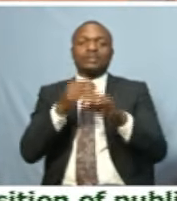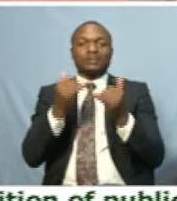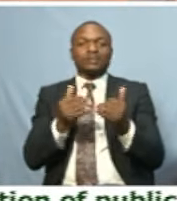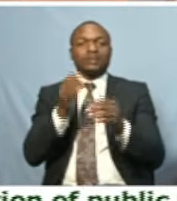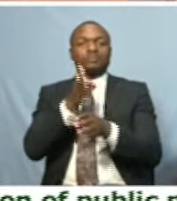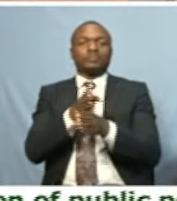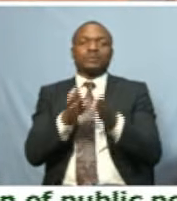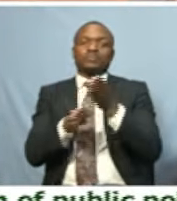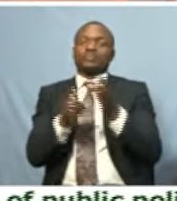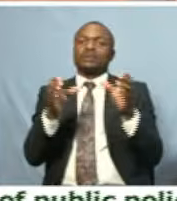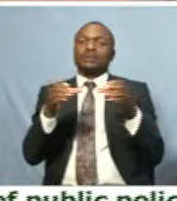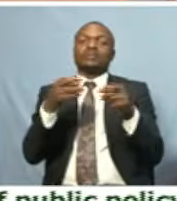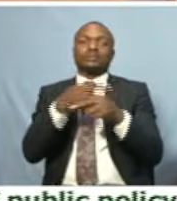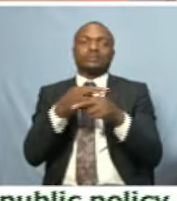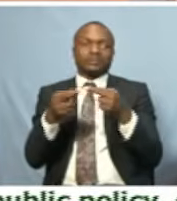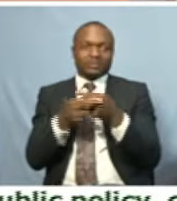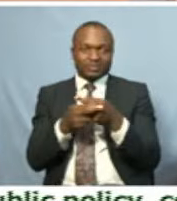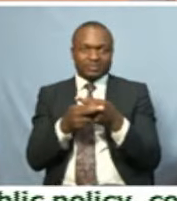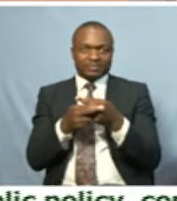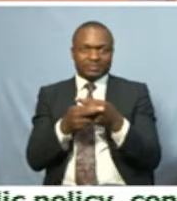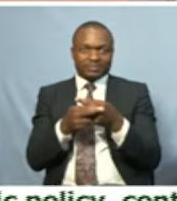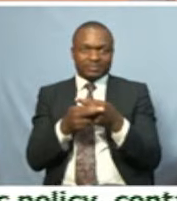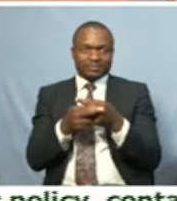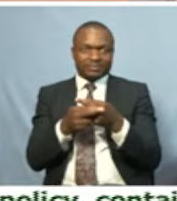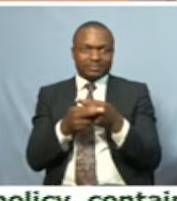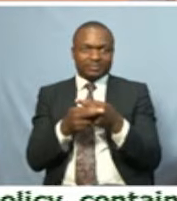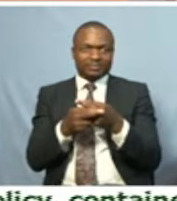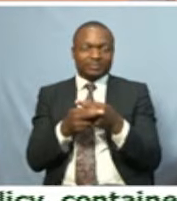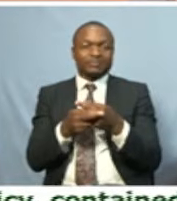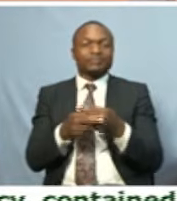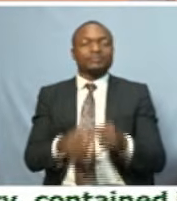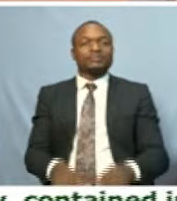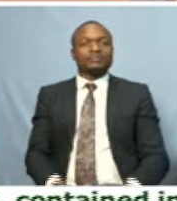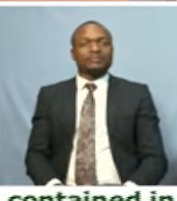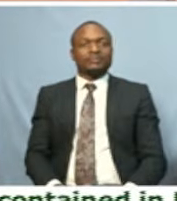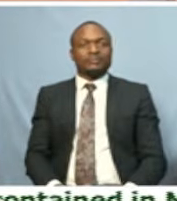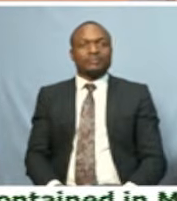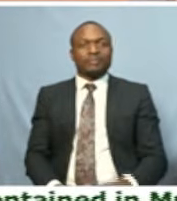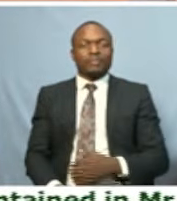built classroom blocks. Maternity annex has been done.